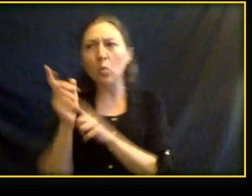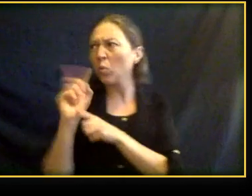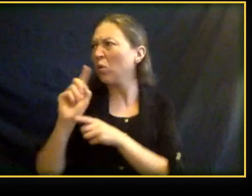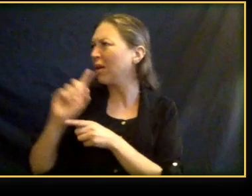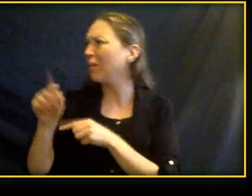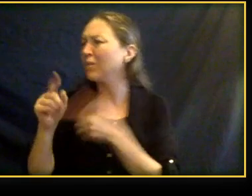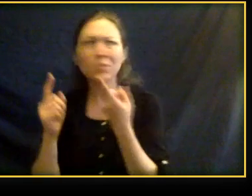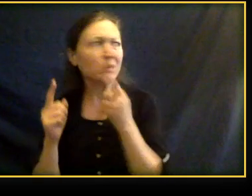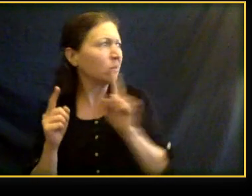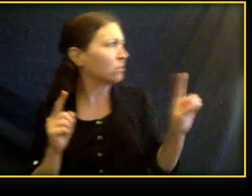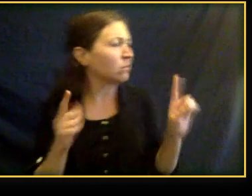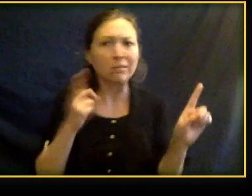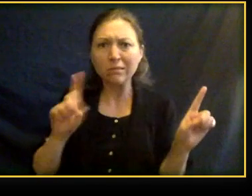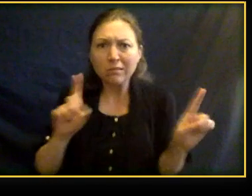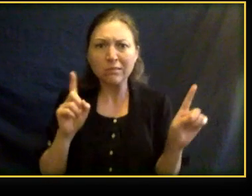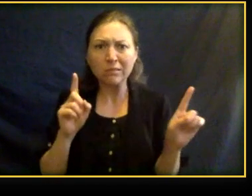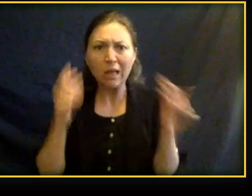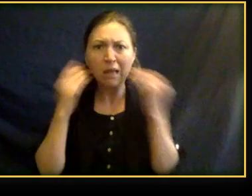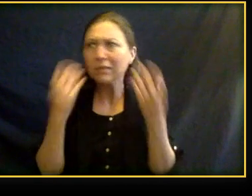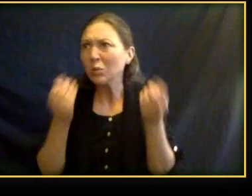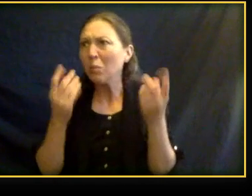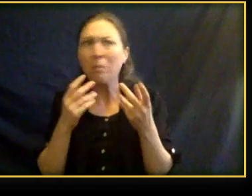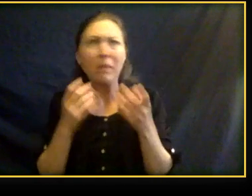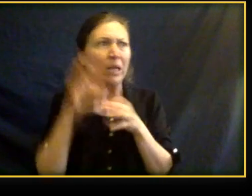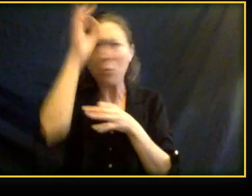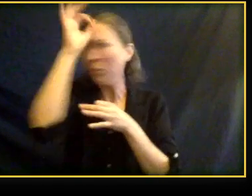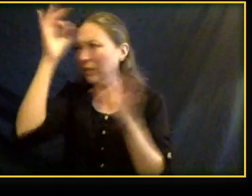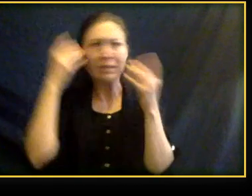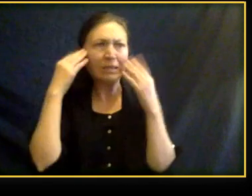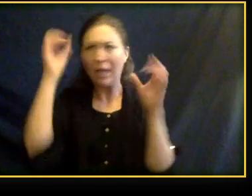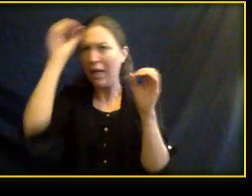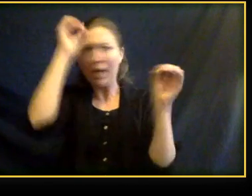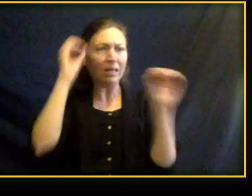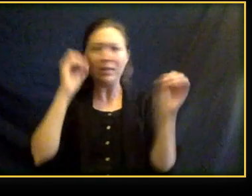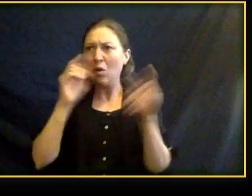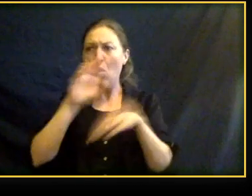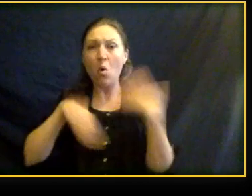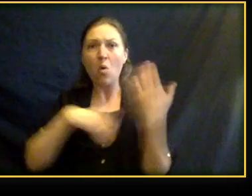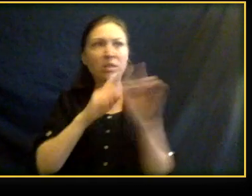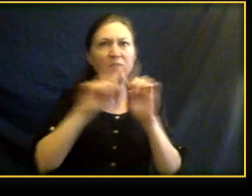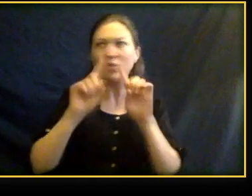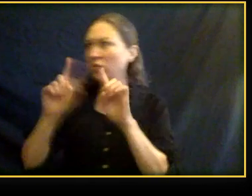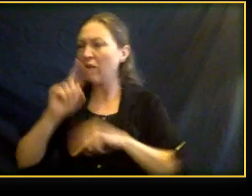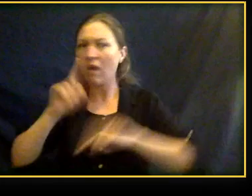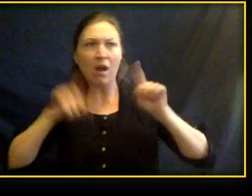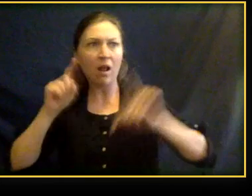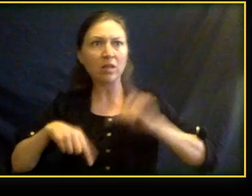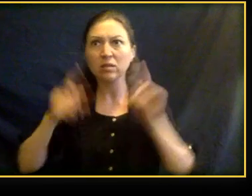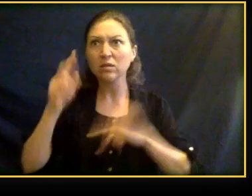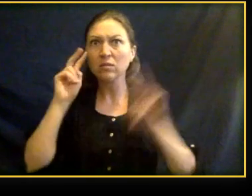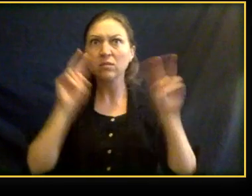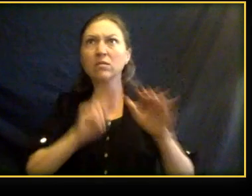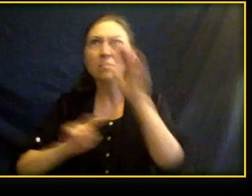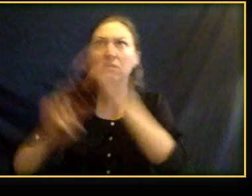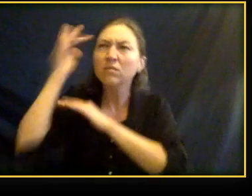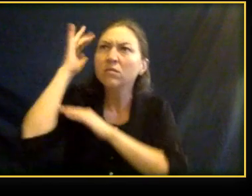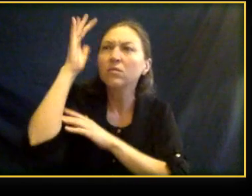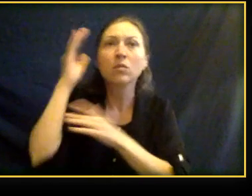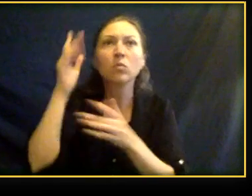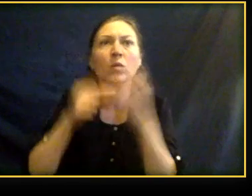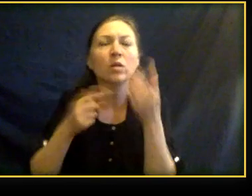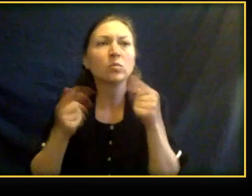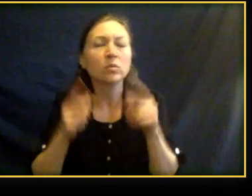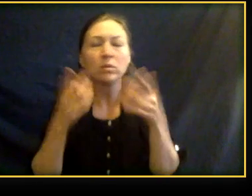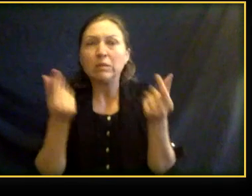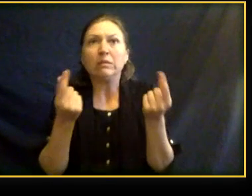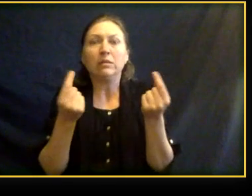no opinions, and they're all a little different, and the outlook's getting dim. What makes you